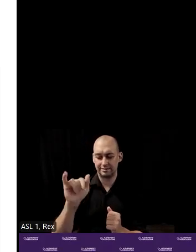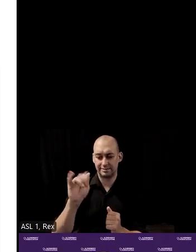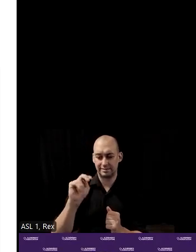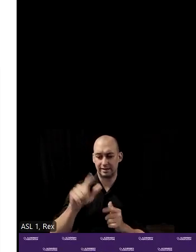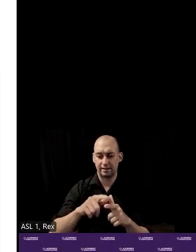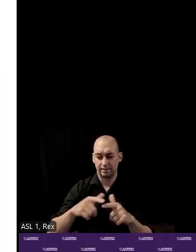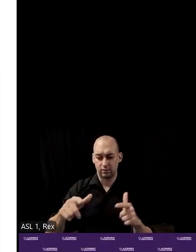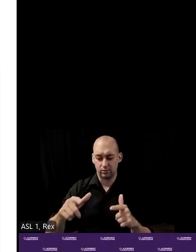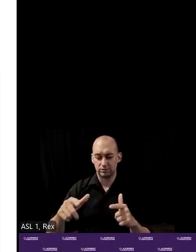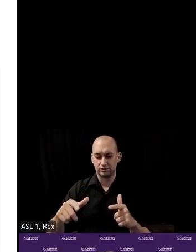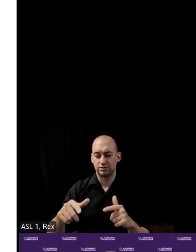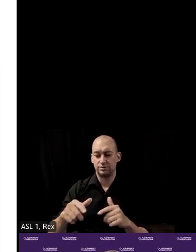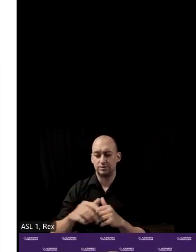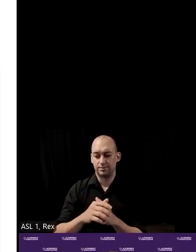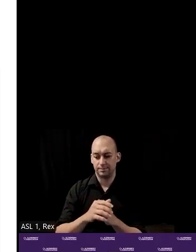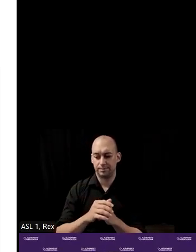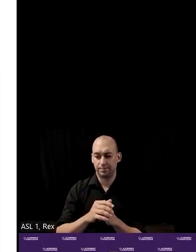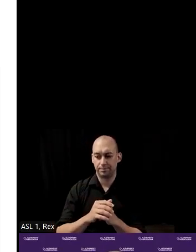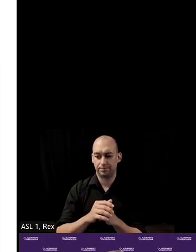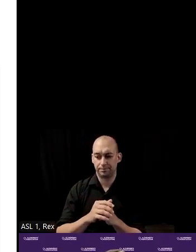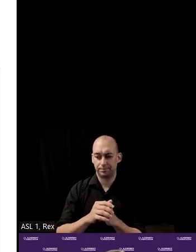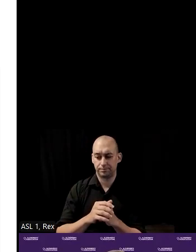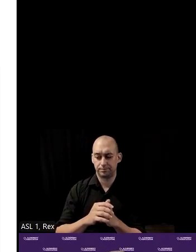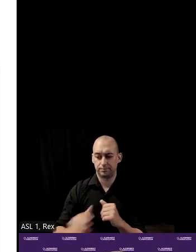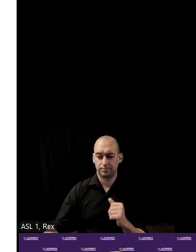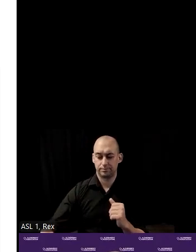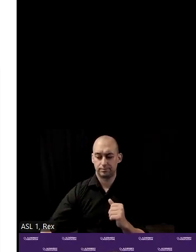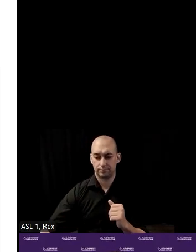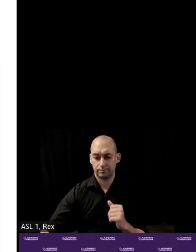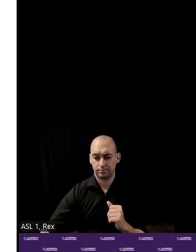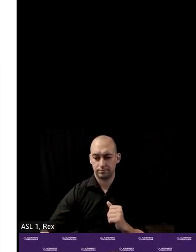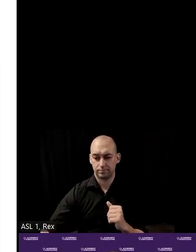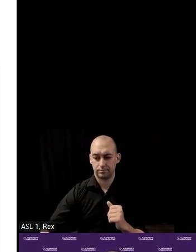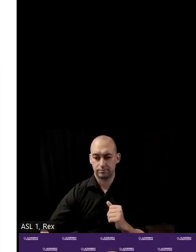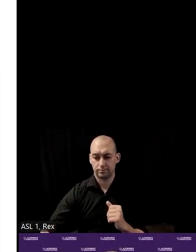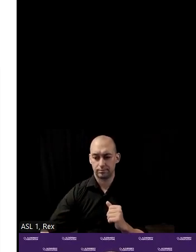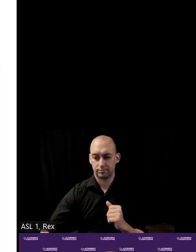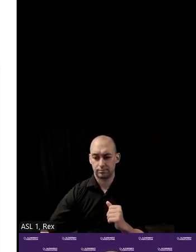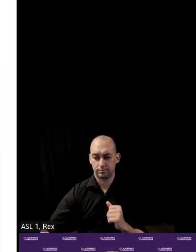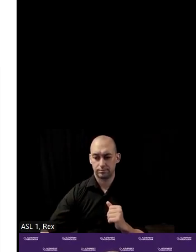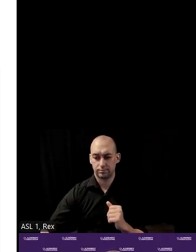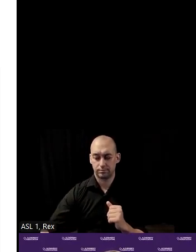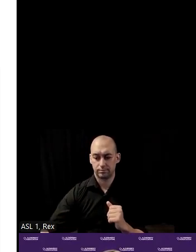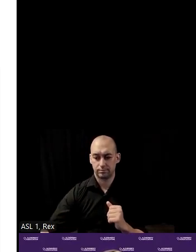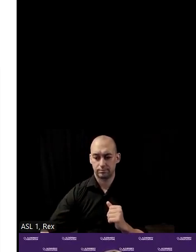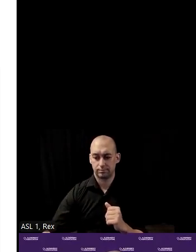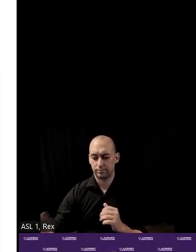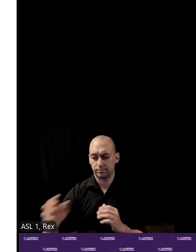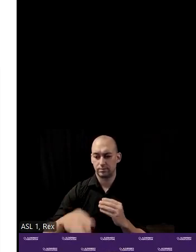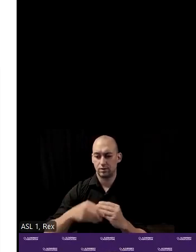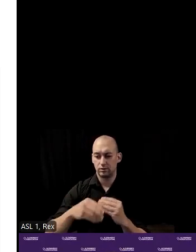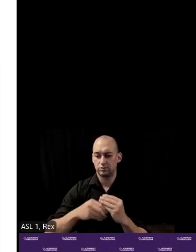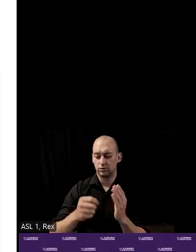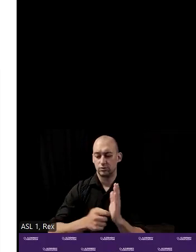from Alzheimer's, et cetera, we move that. We also remove the term limits for the members that